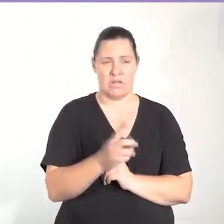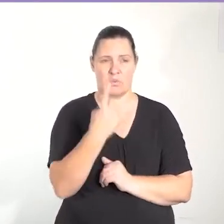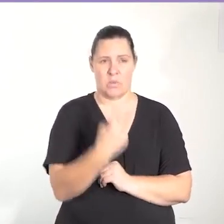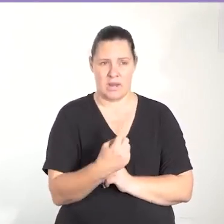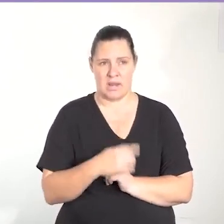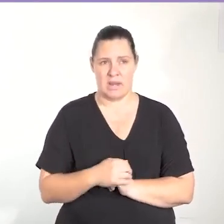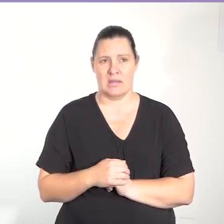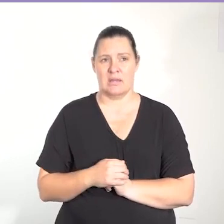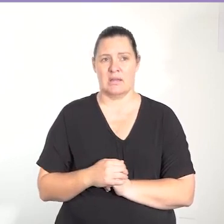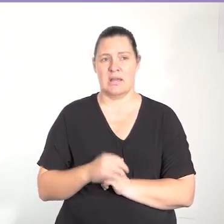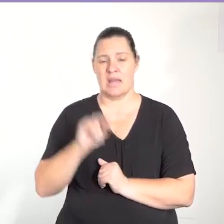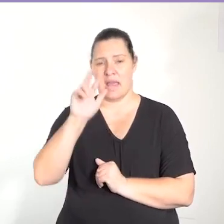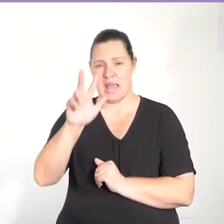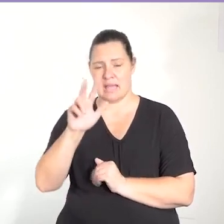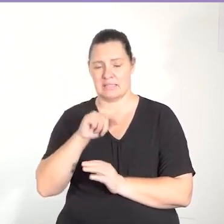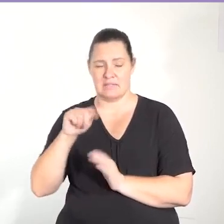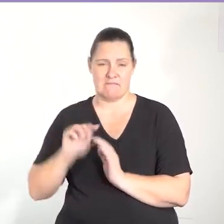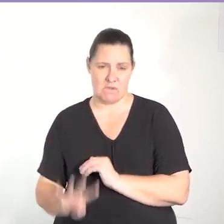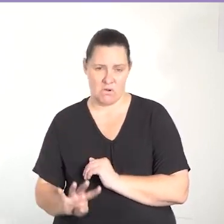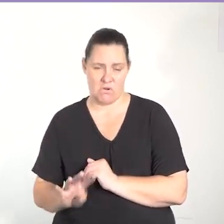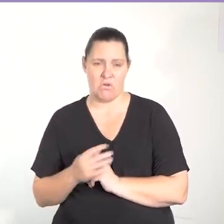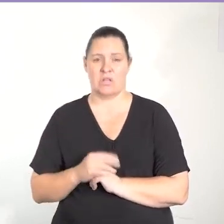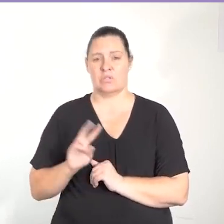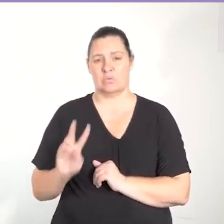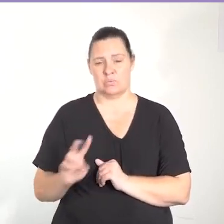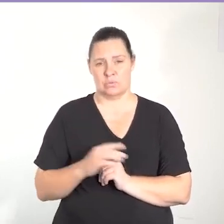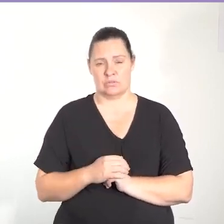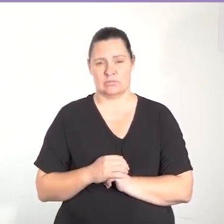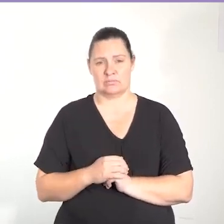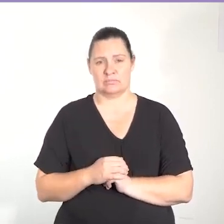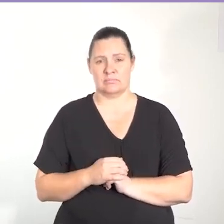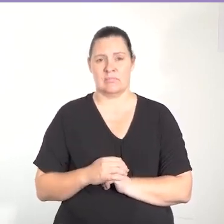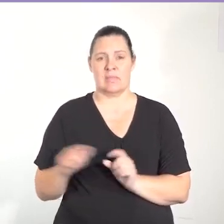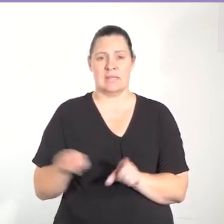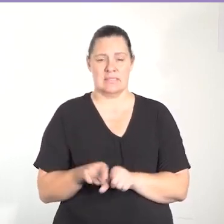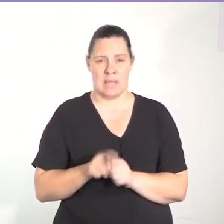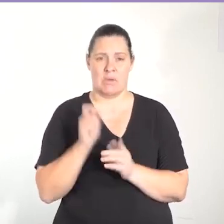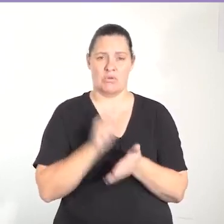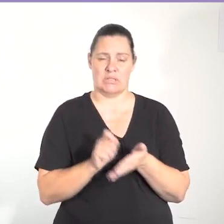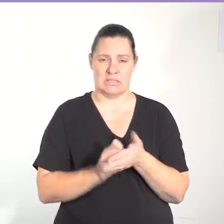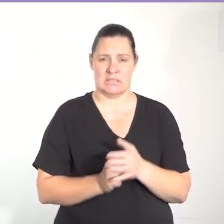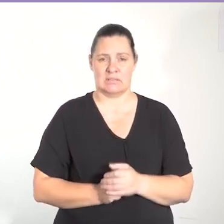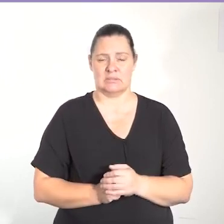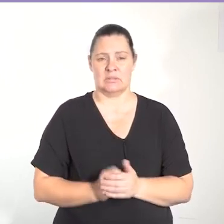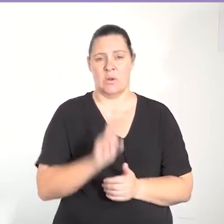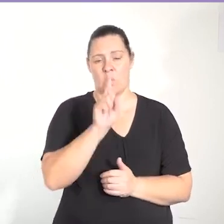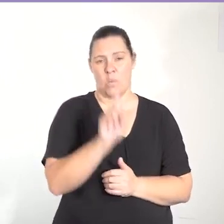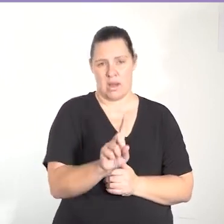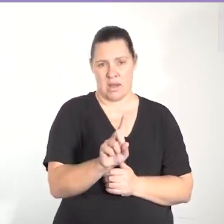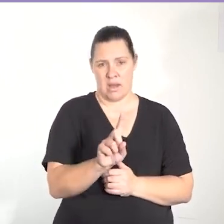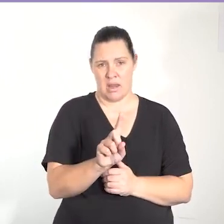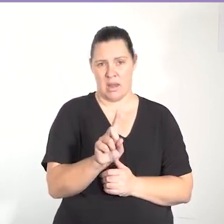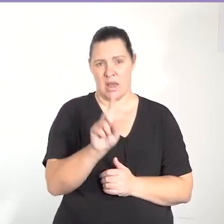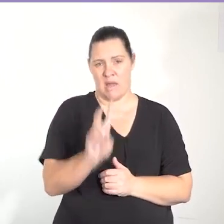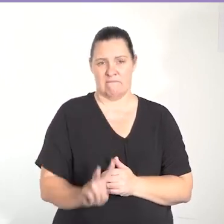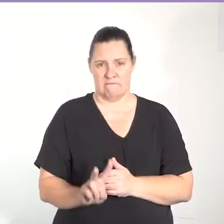1 is 2, and 8 divided by 4 gives us 2, which can also now be written as 1/2.